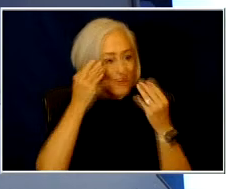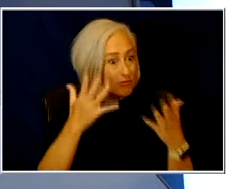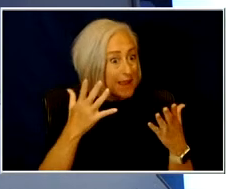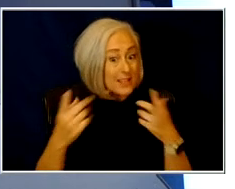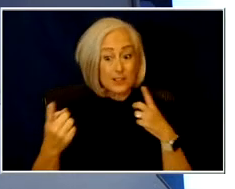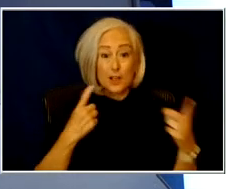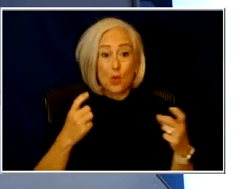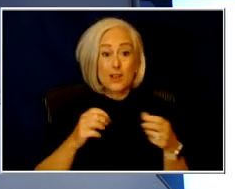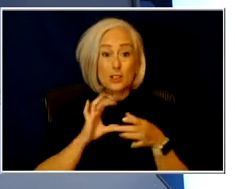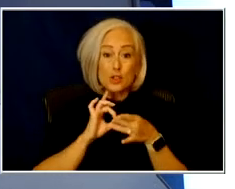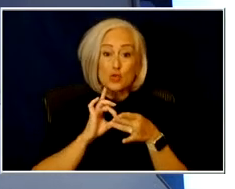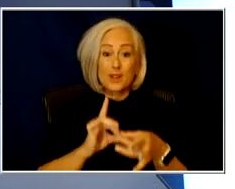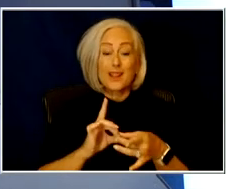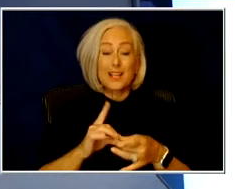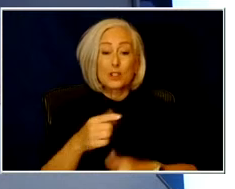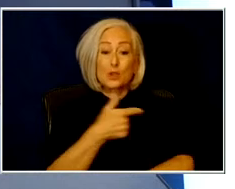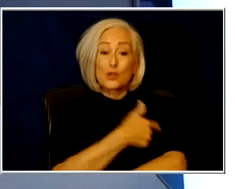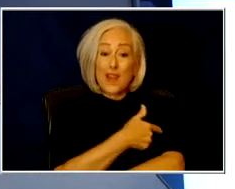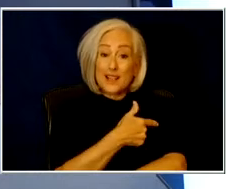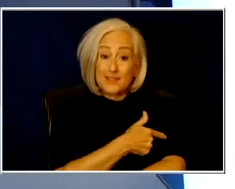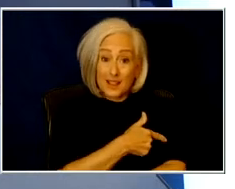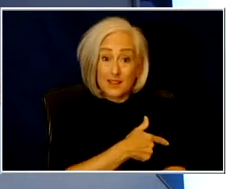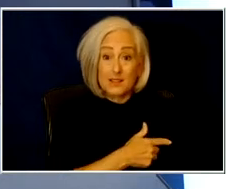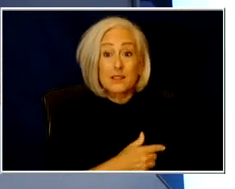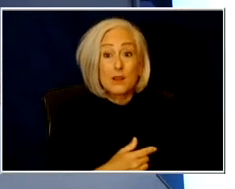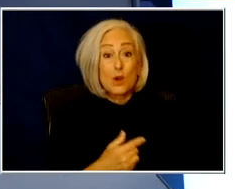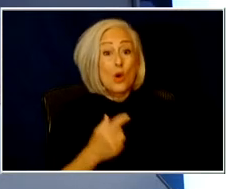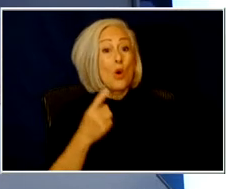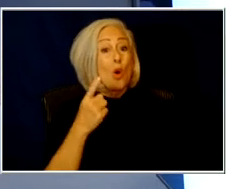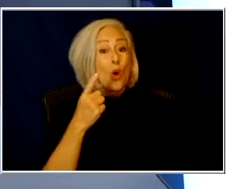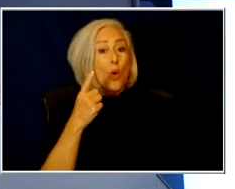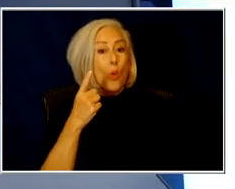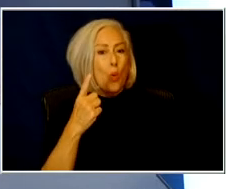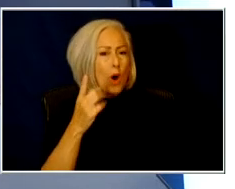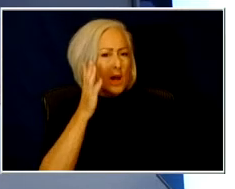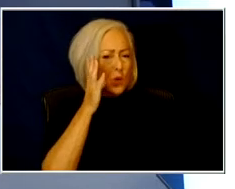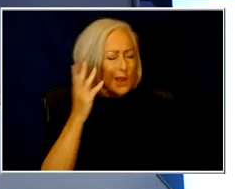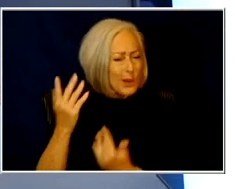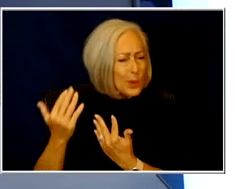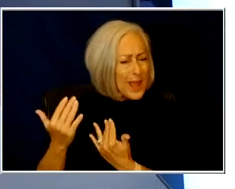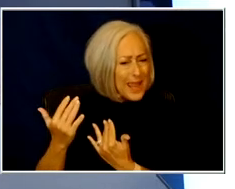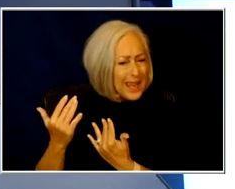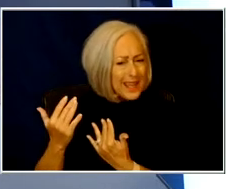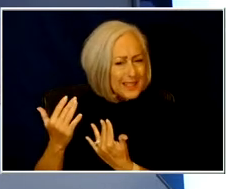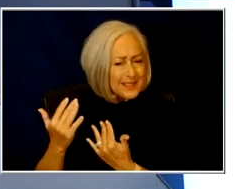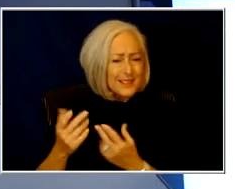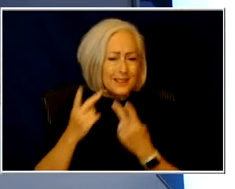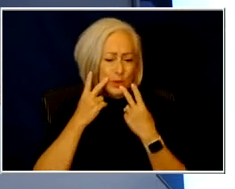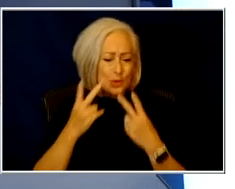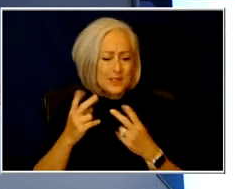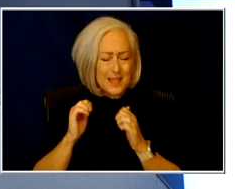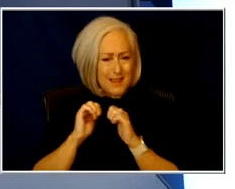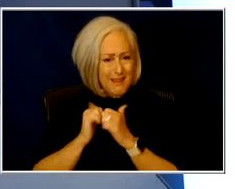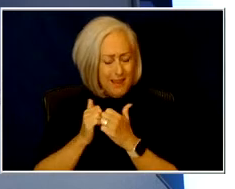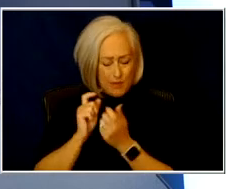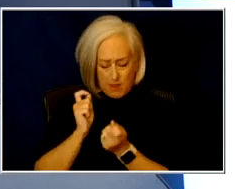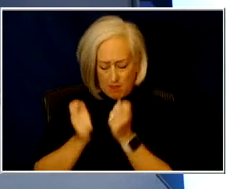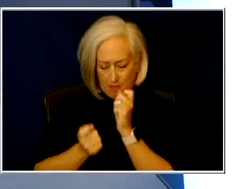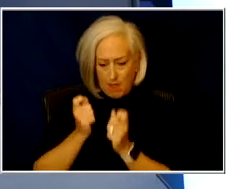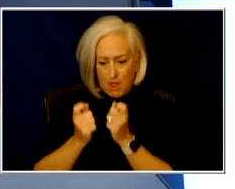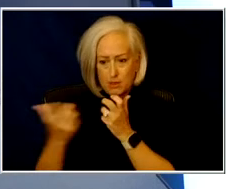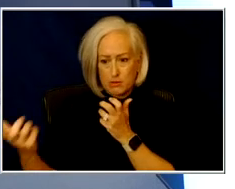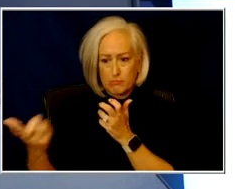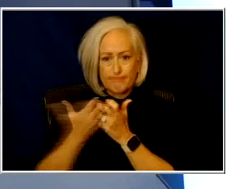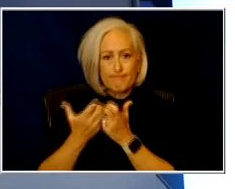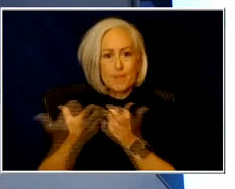some you know one of these will kind of hold back a little bit I'm just talking about how they're adjusted for the new variants but I would like